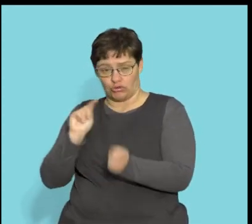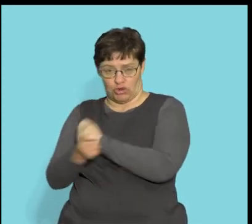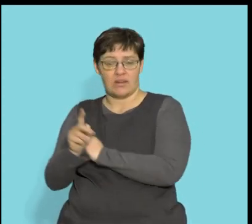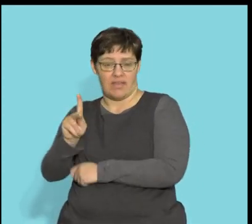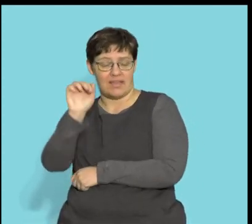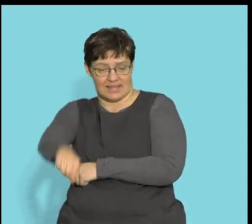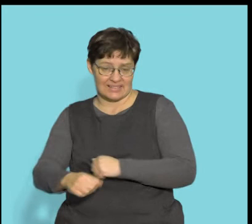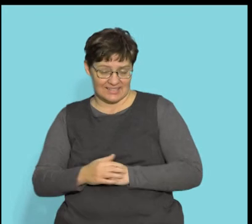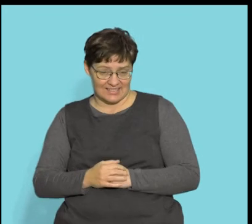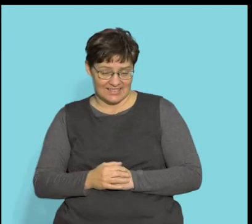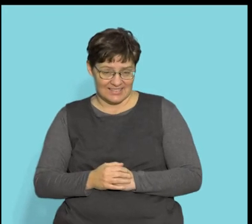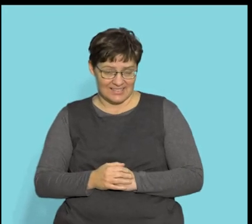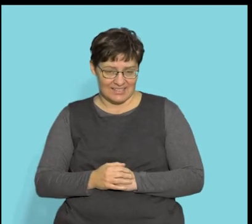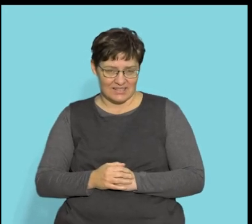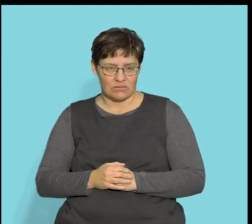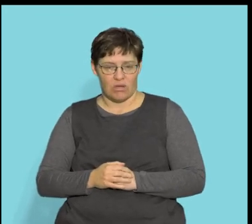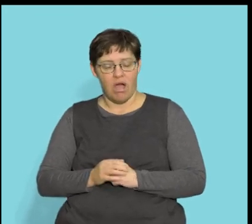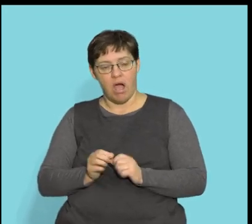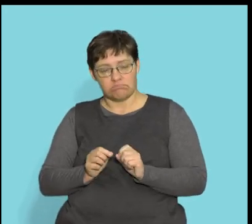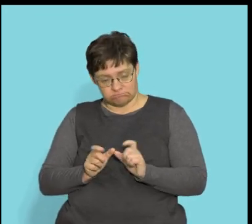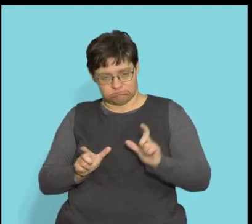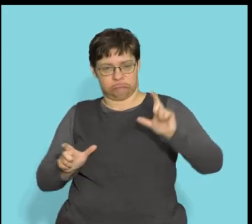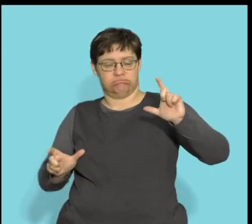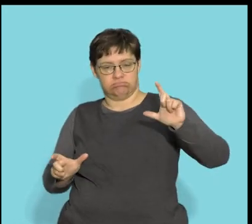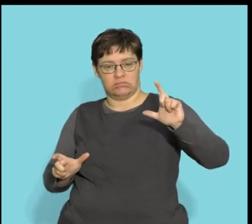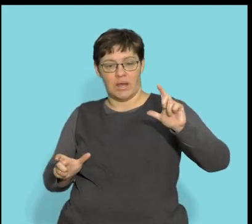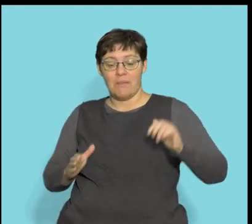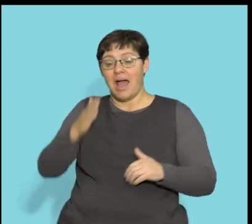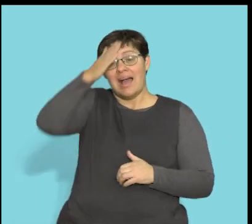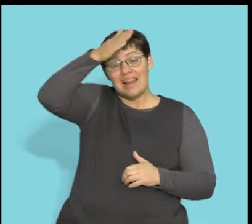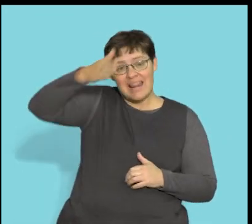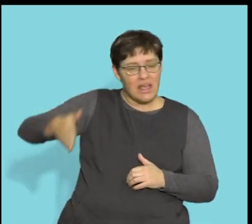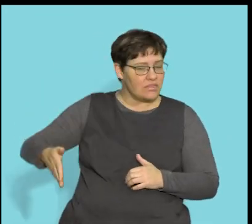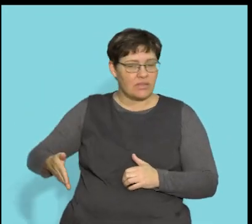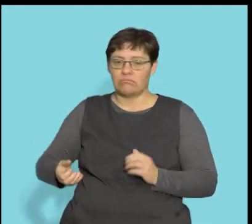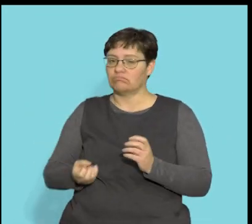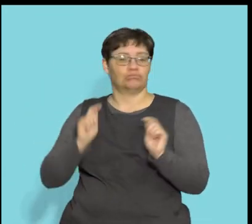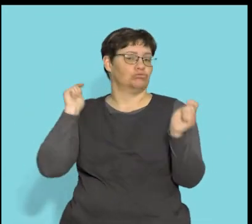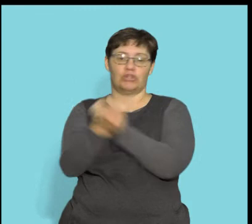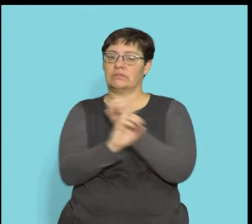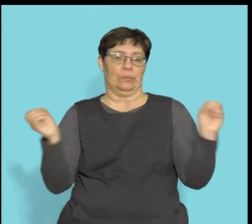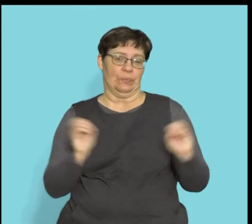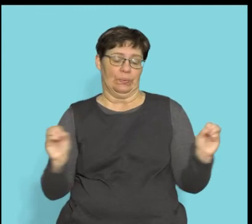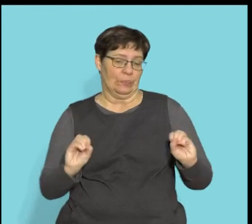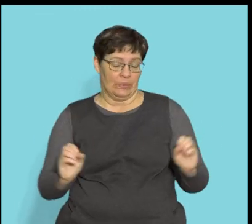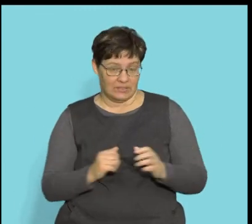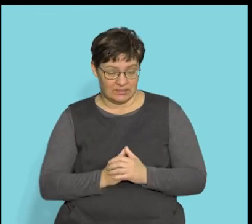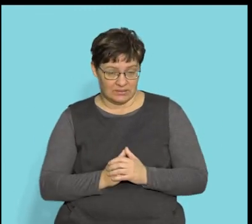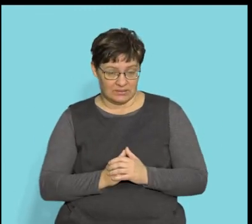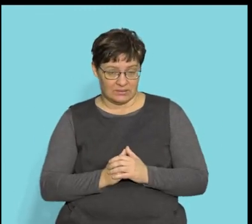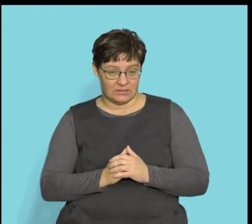and my radius has changed by a scale factor of k. So it's grown in perpendicular height and radius, but my length has not